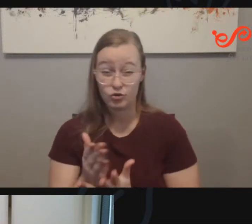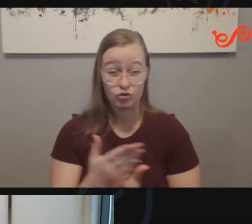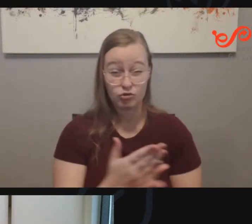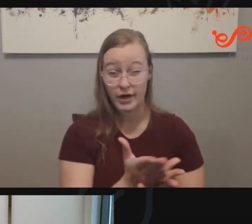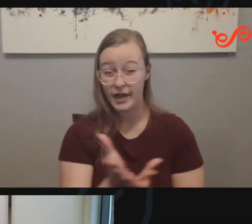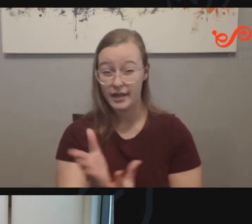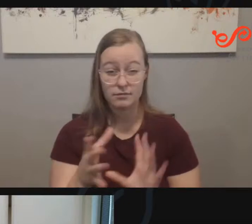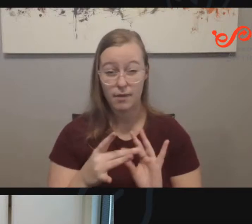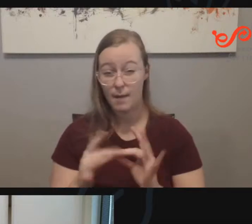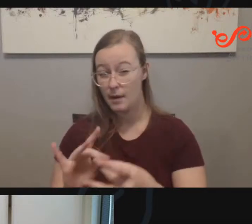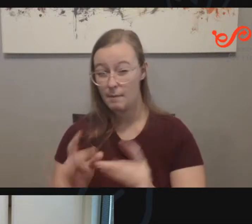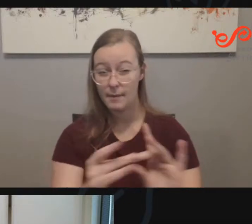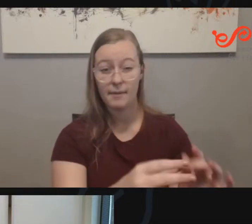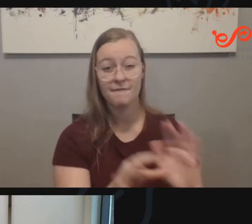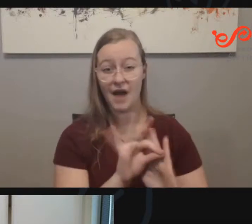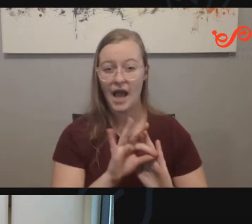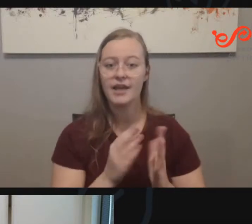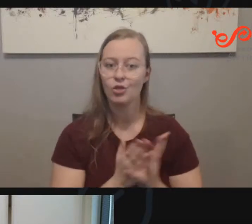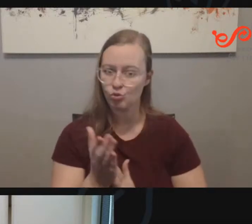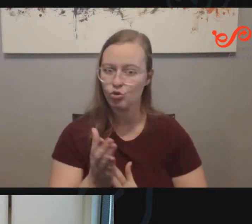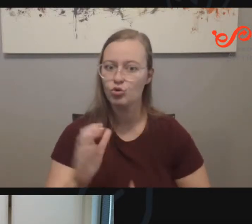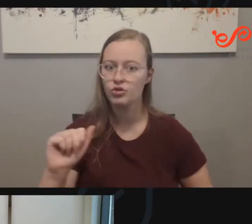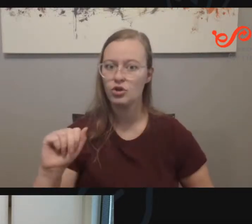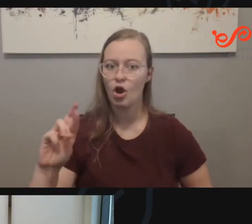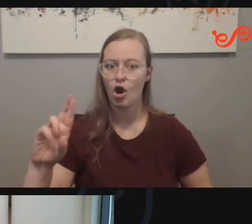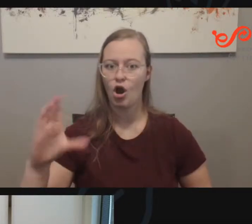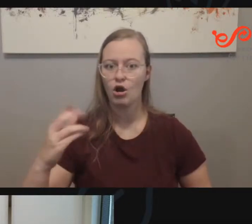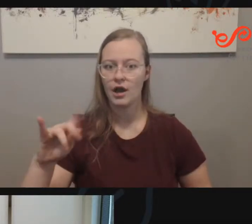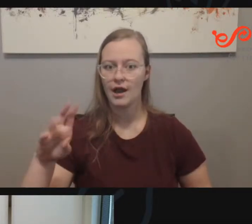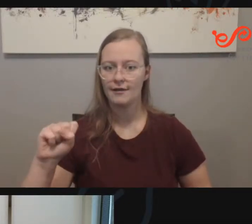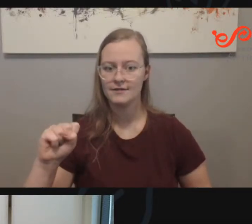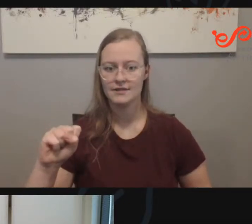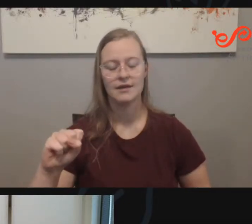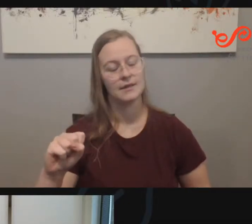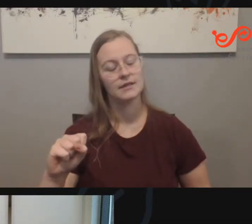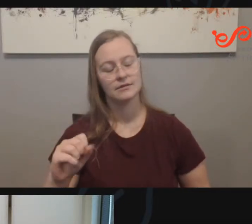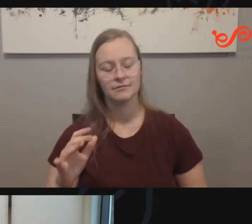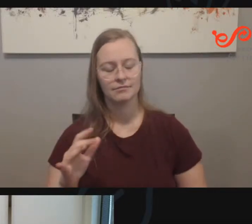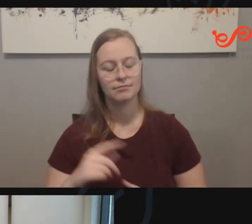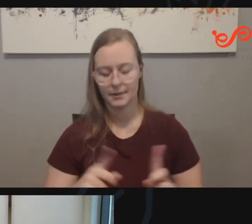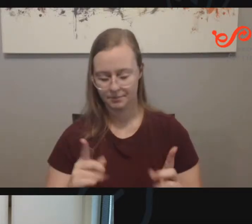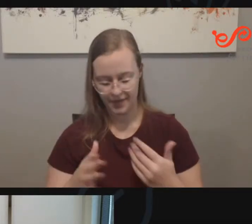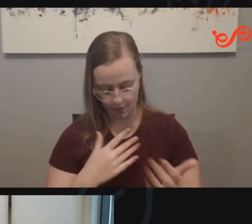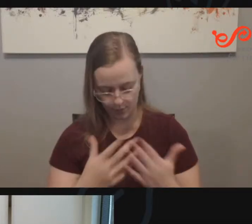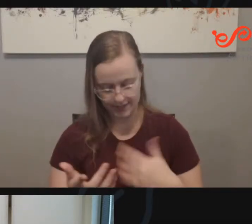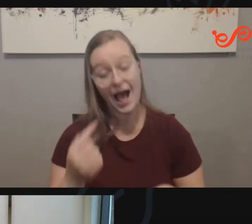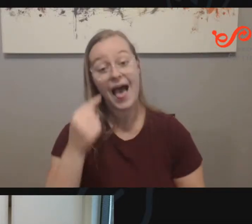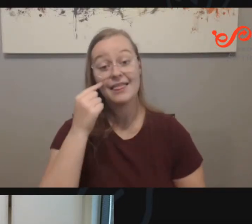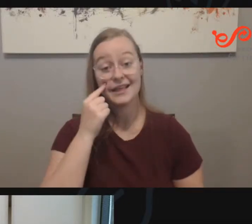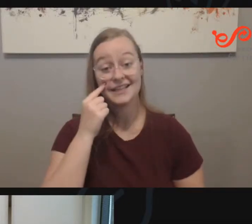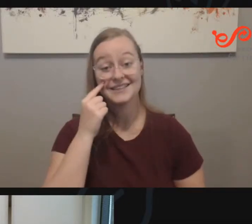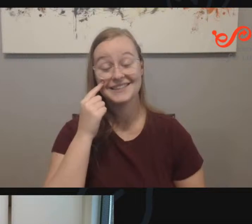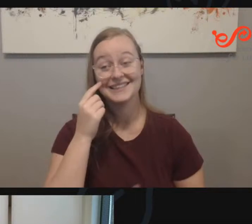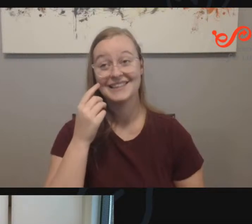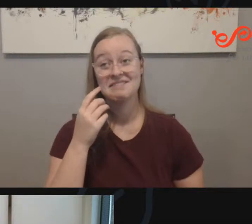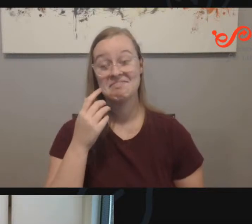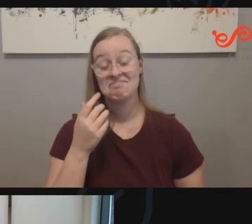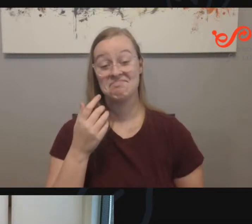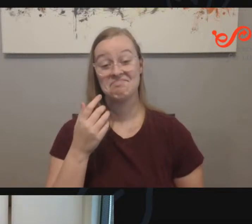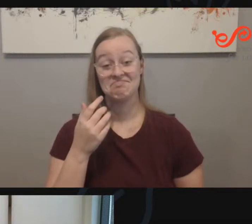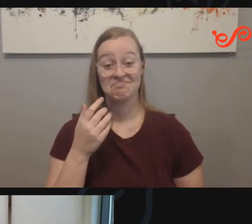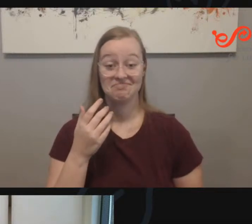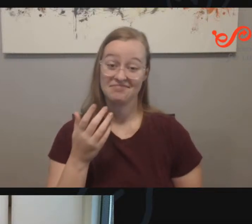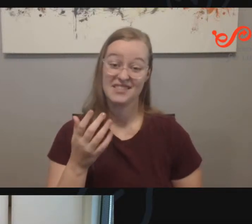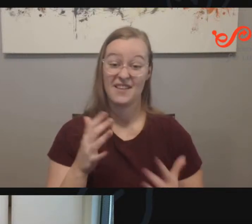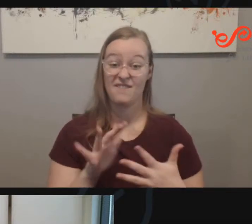patriarchal link. That's not the only reason why it's vital. But I think that's a rather